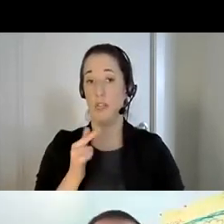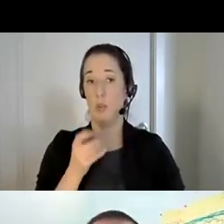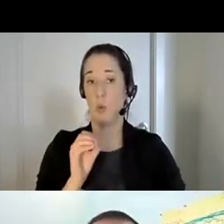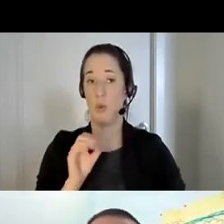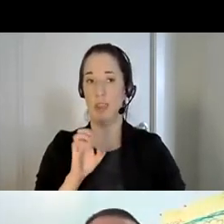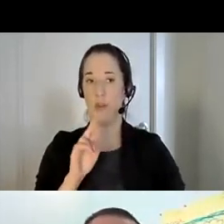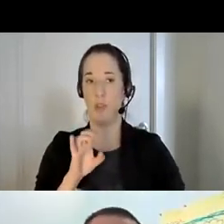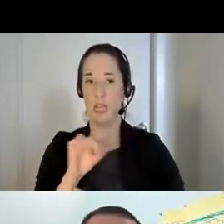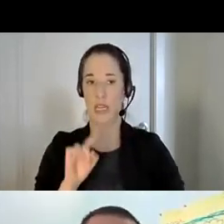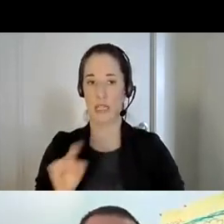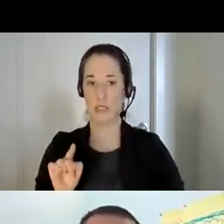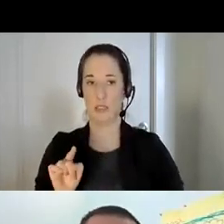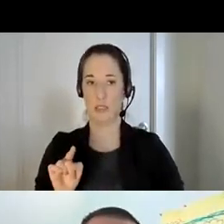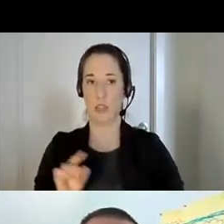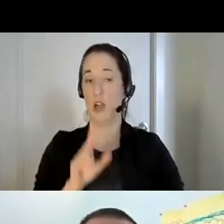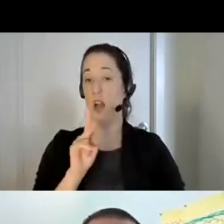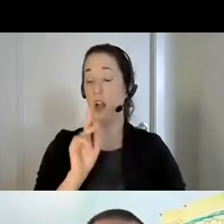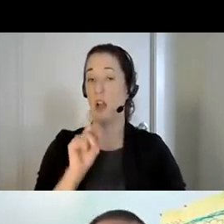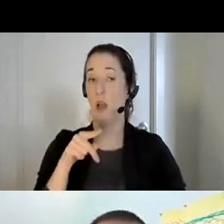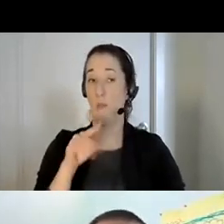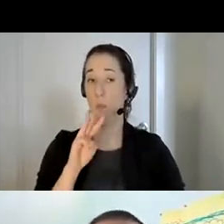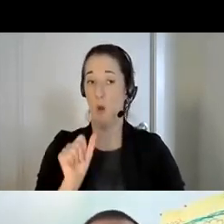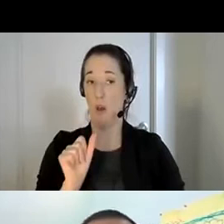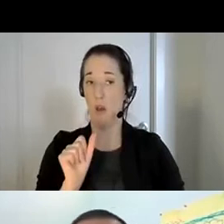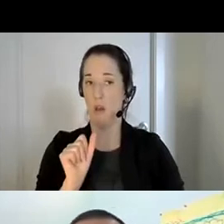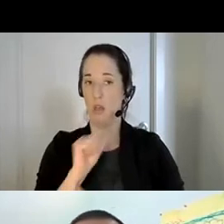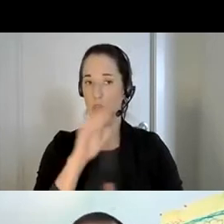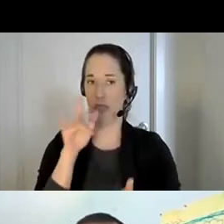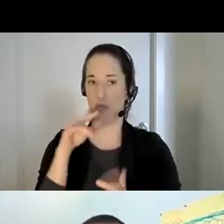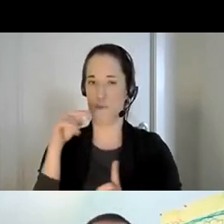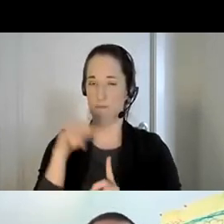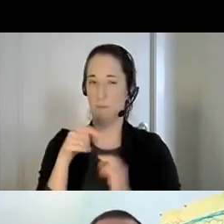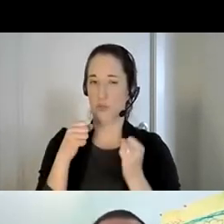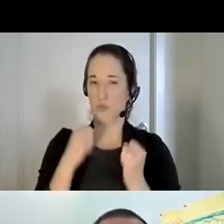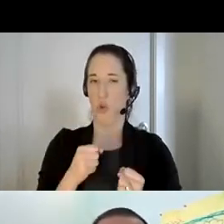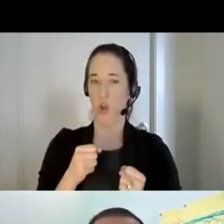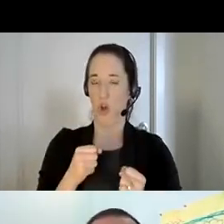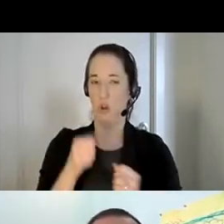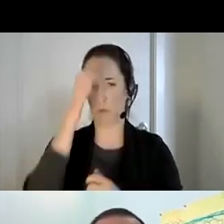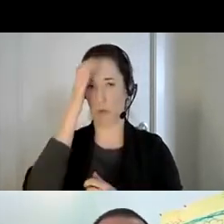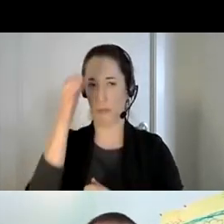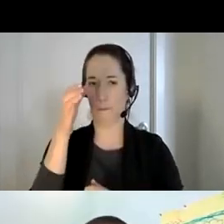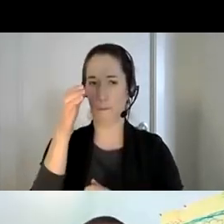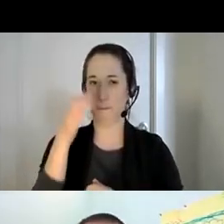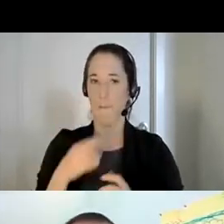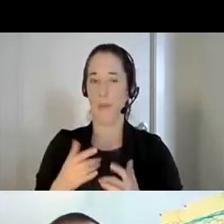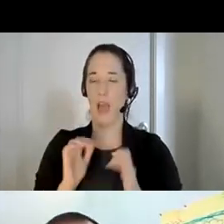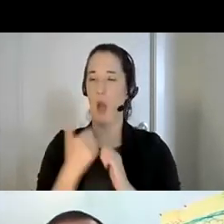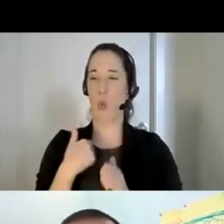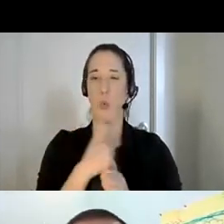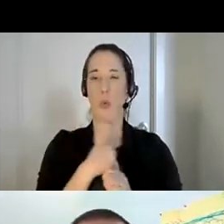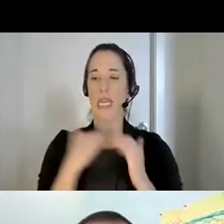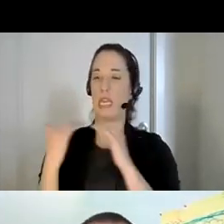kapwa is the core concept in Filipino personhood. It means fellow human being and how we are connected and equal to our fellow human